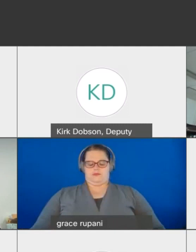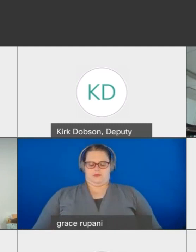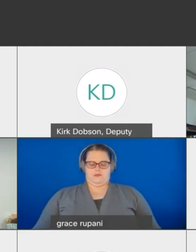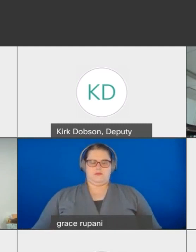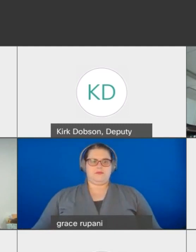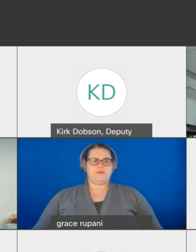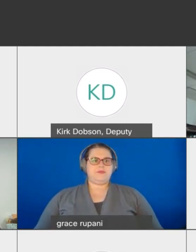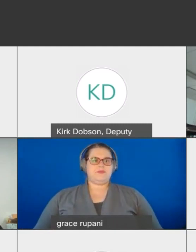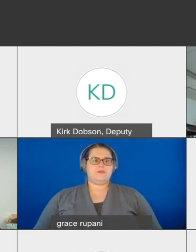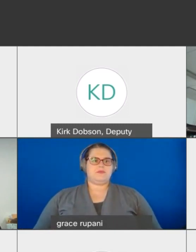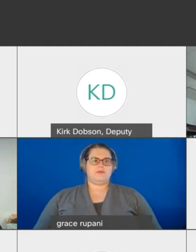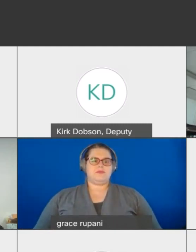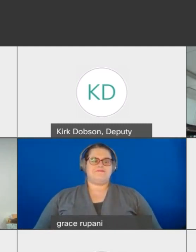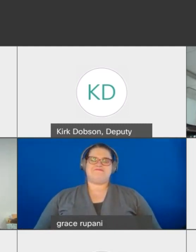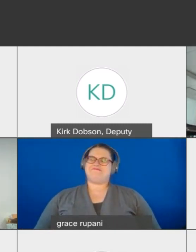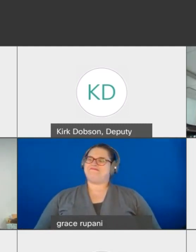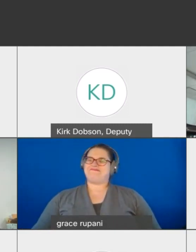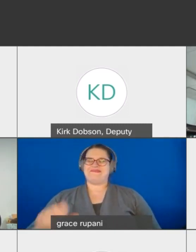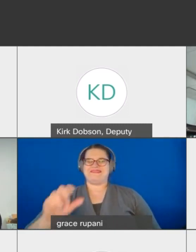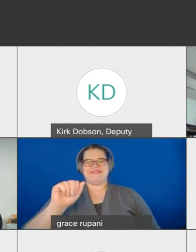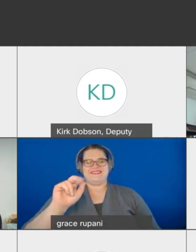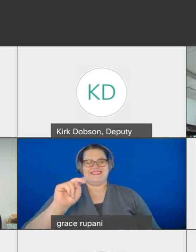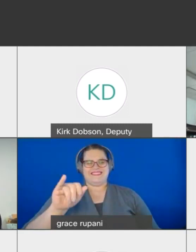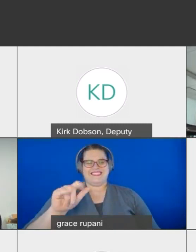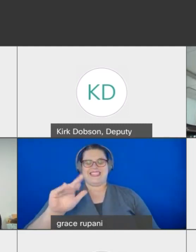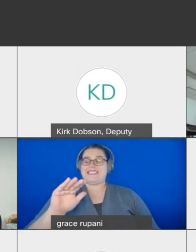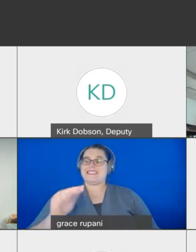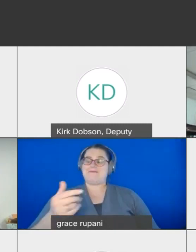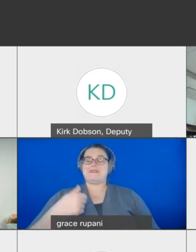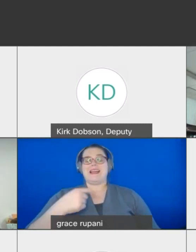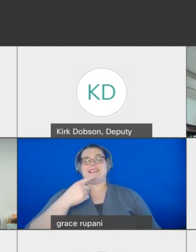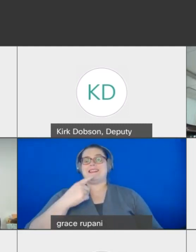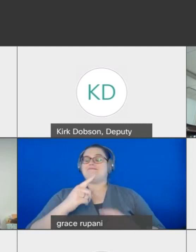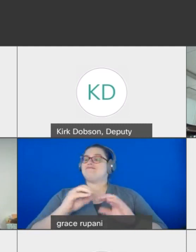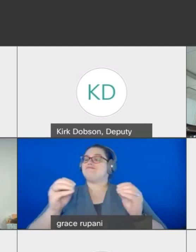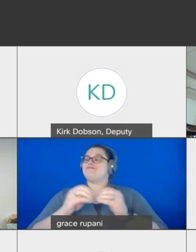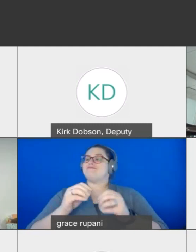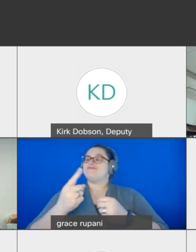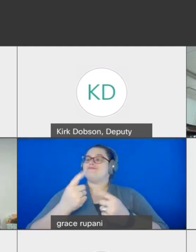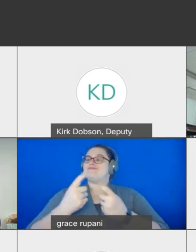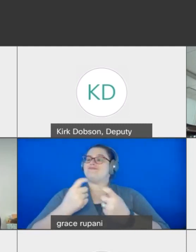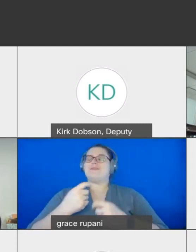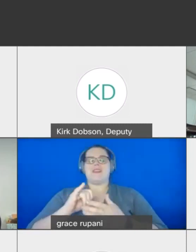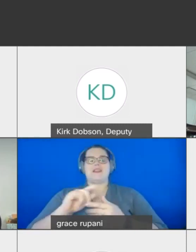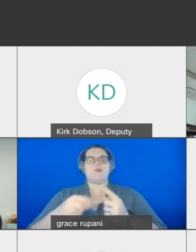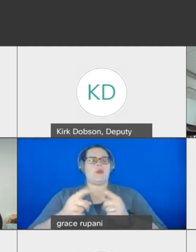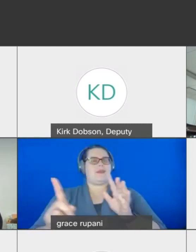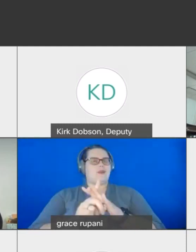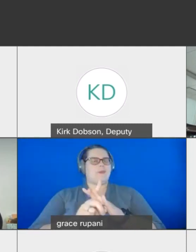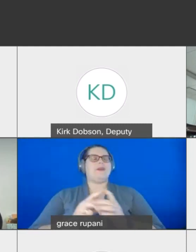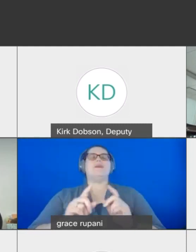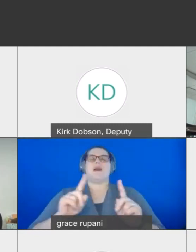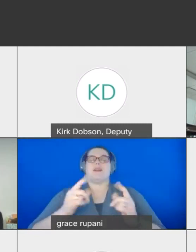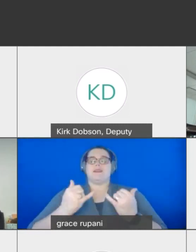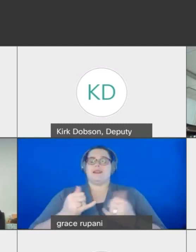So each time I say it seems we don't have any more questions, that's when, the questions come in. But it's 12:53. So